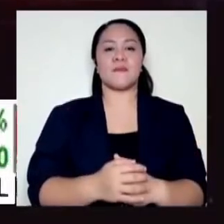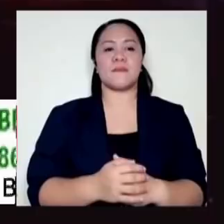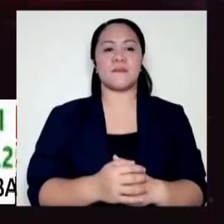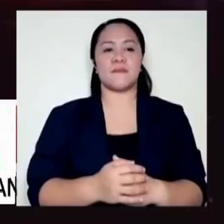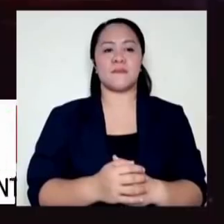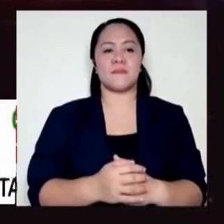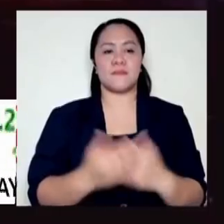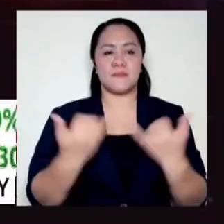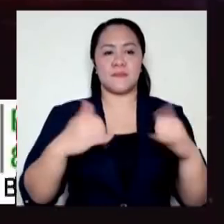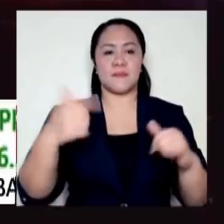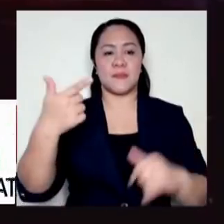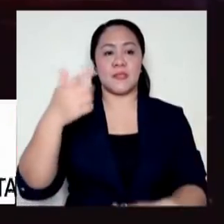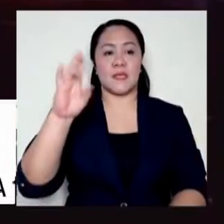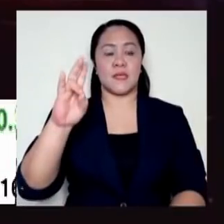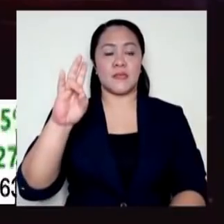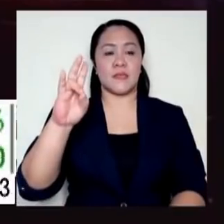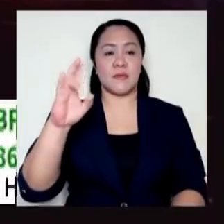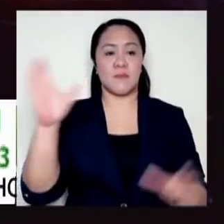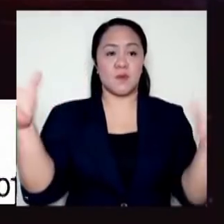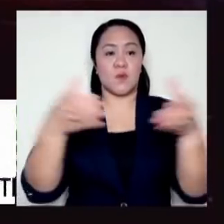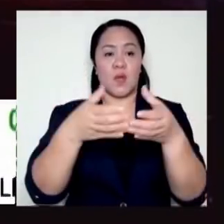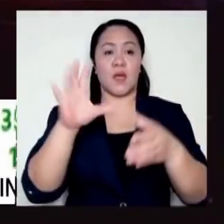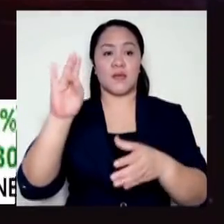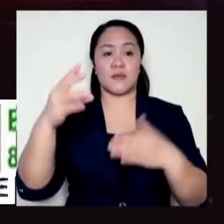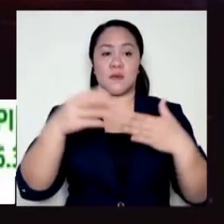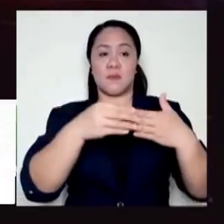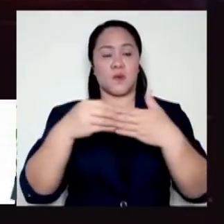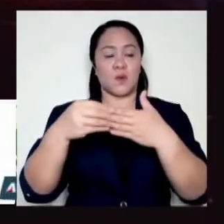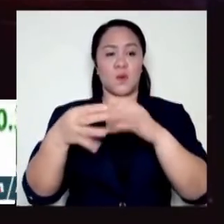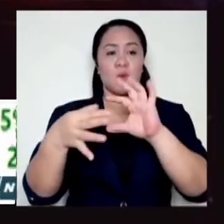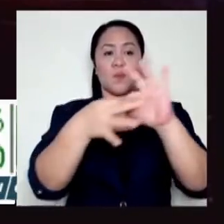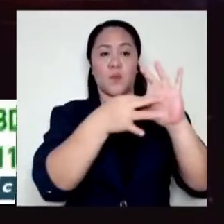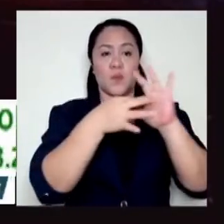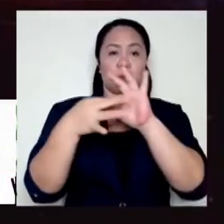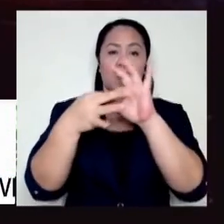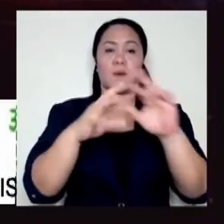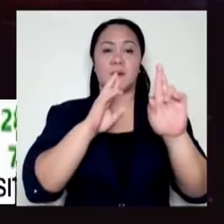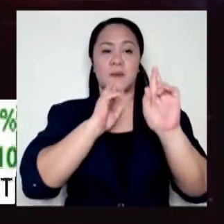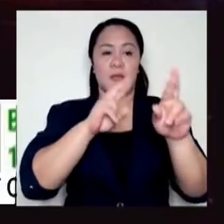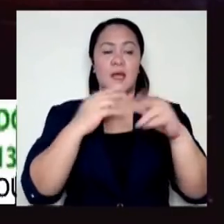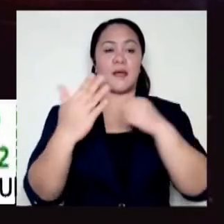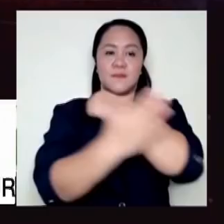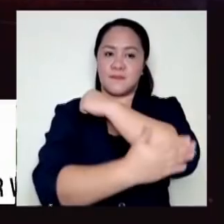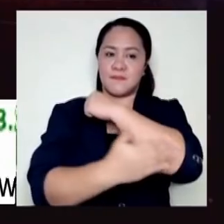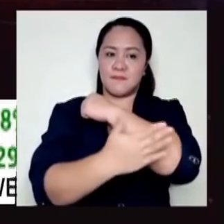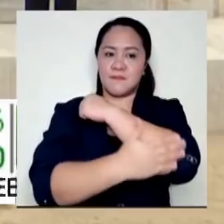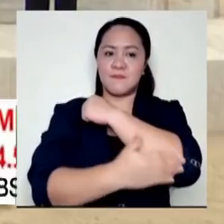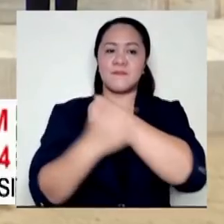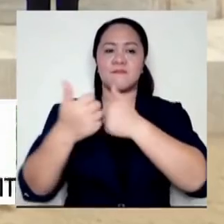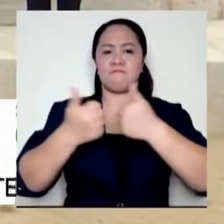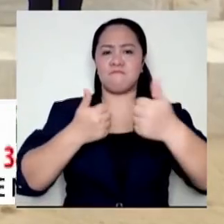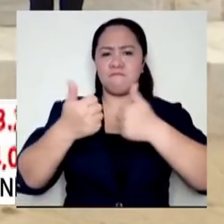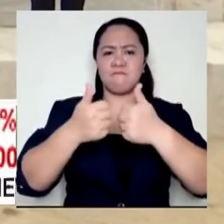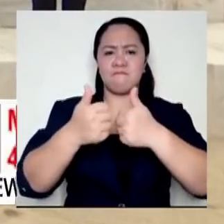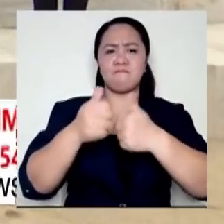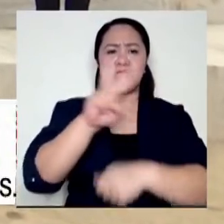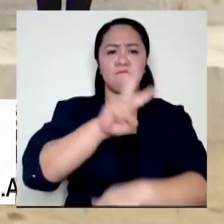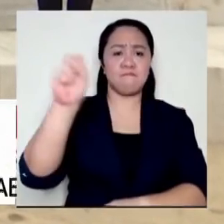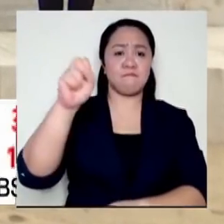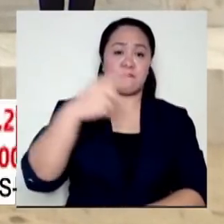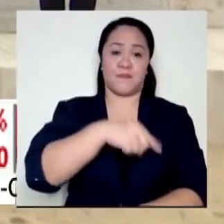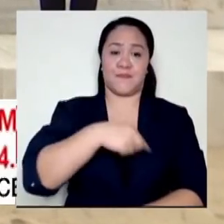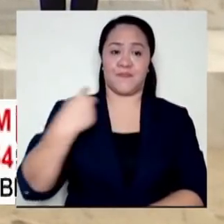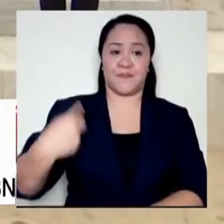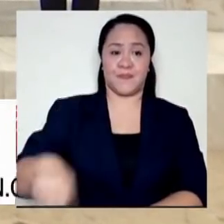G7 summit, the group of seven leaders vowed to coordinate their response to counter and compete with China. In a